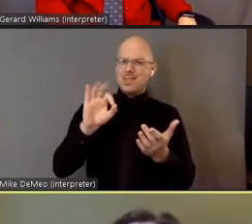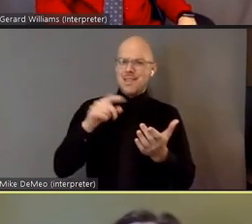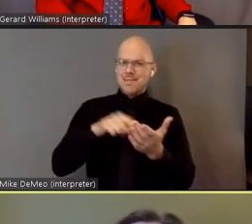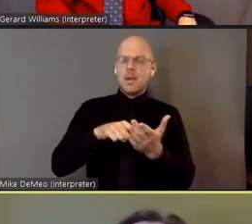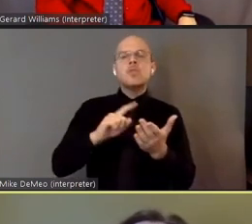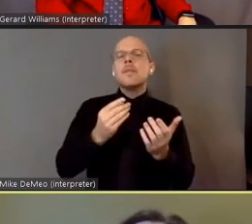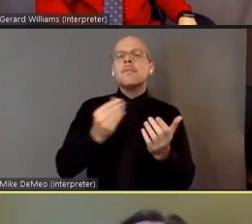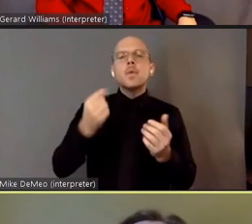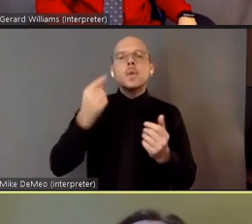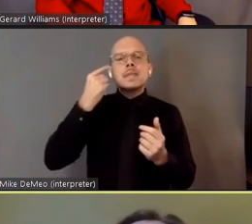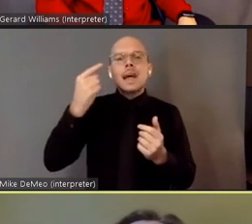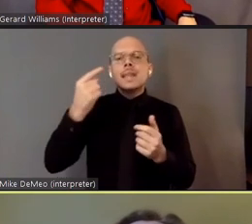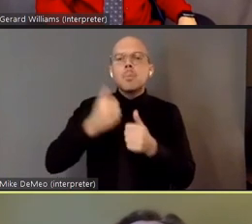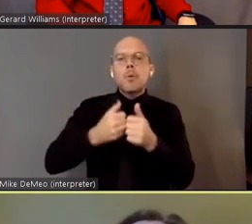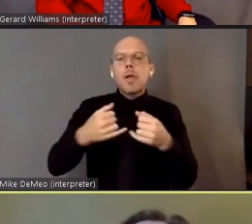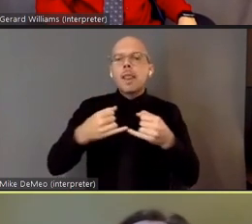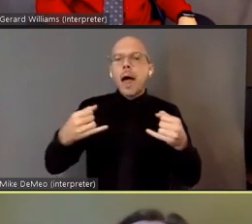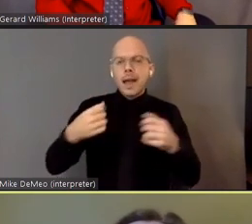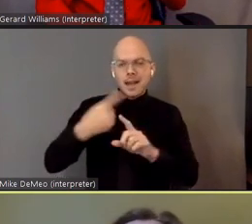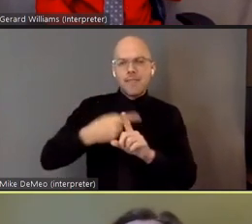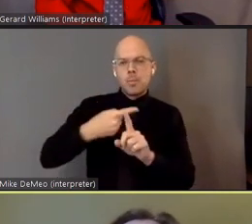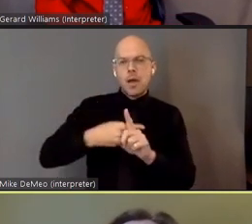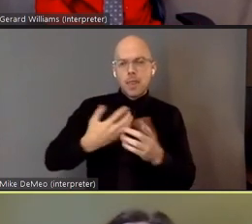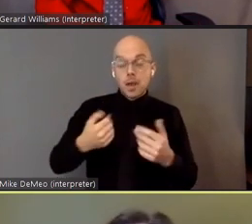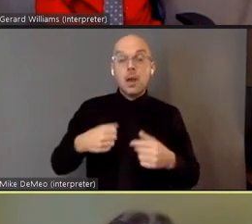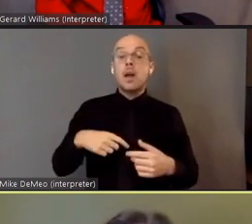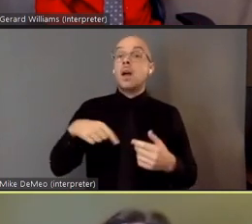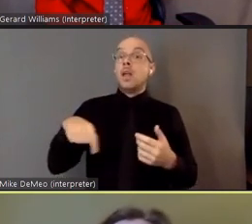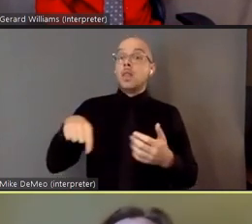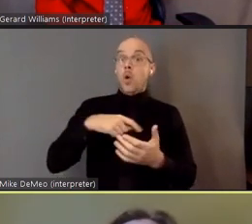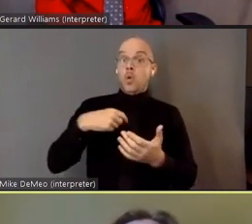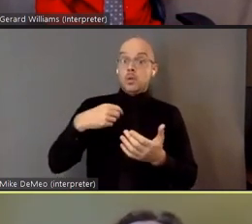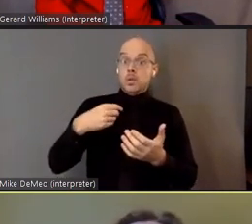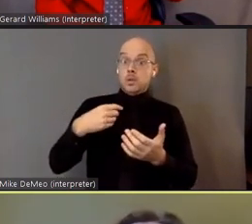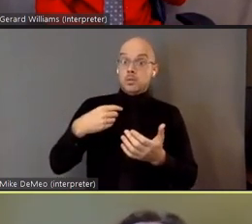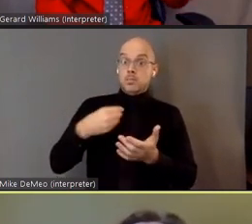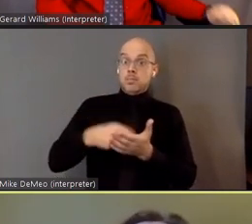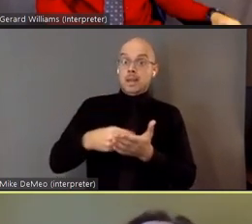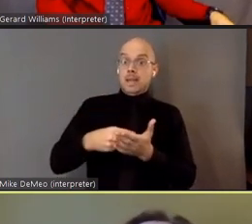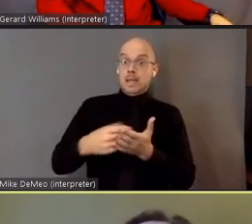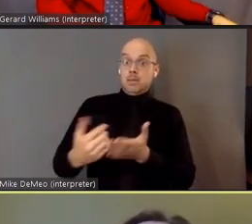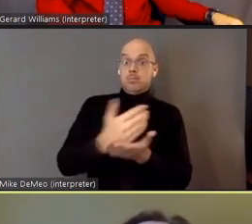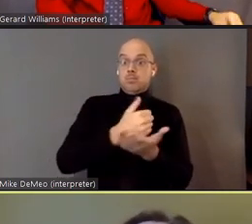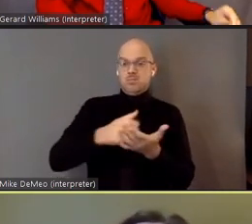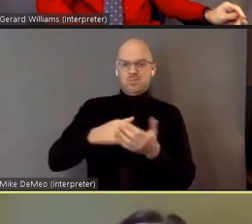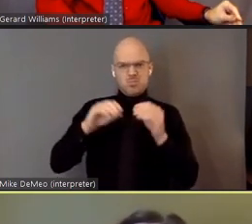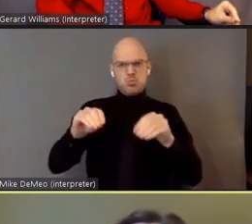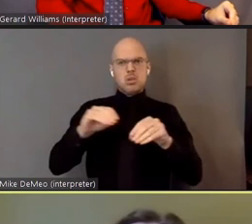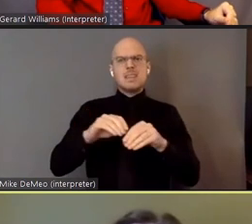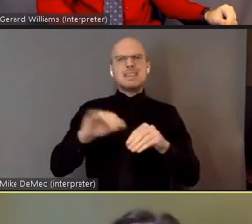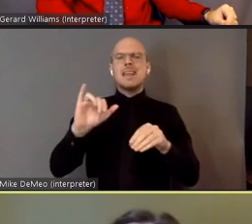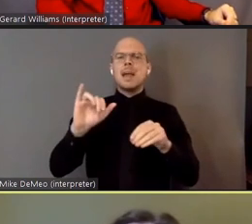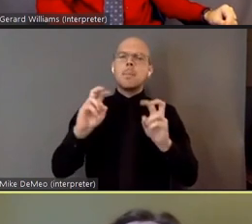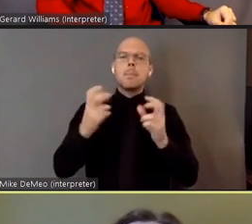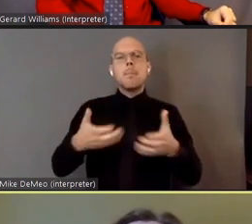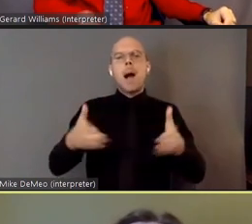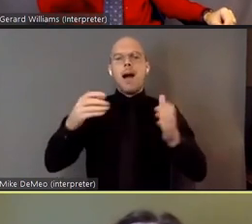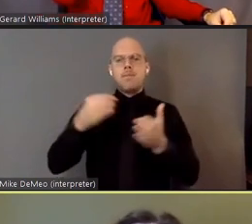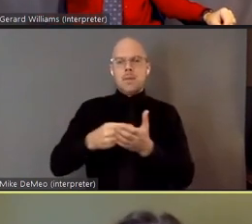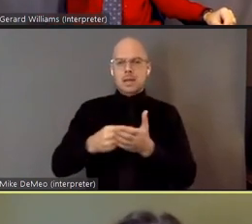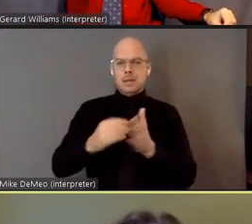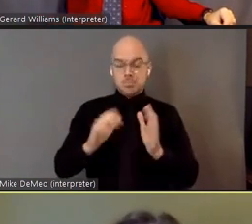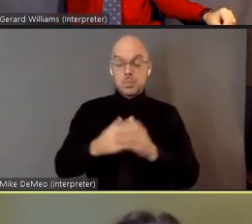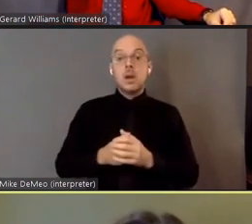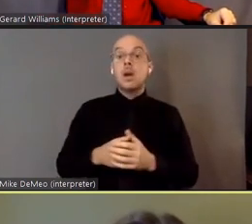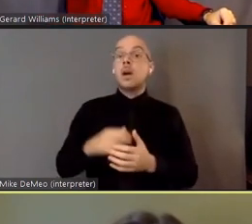line per month. And all of those funds are combined into sort of the same pot. And what the FCC did with